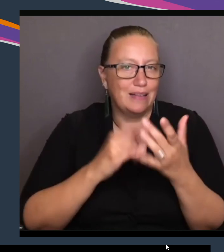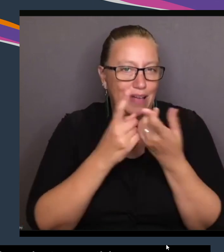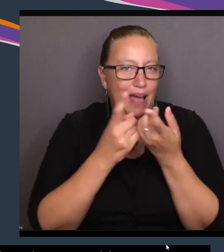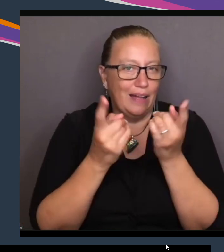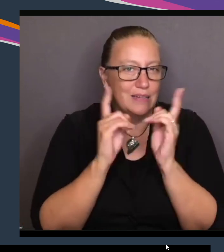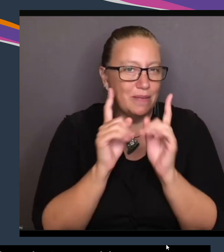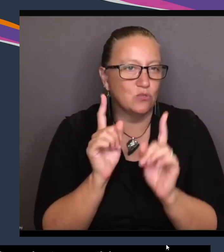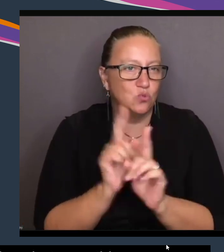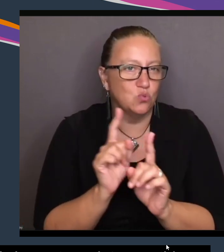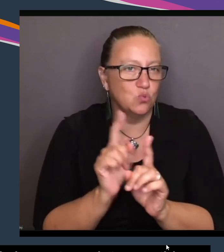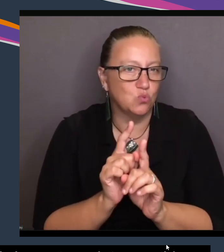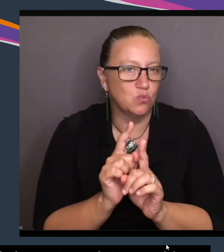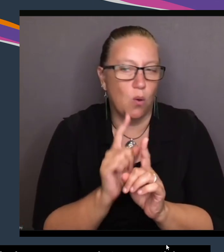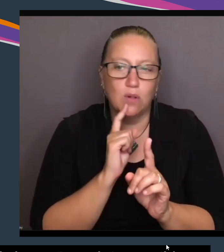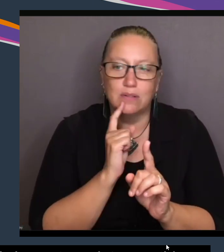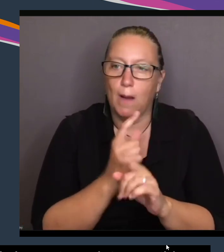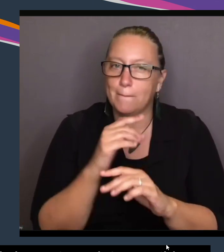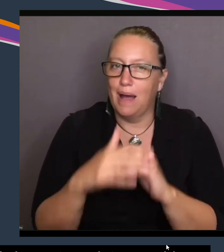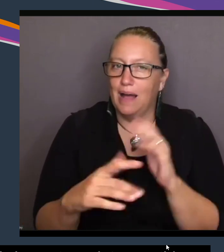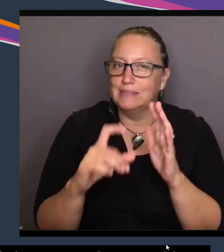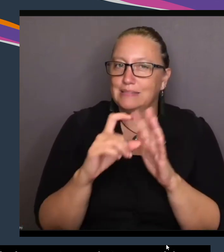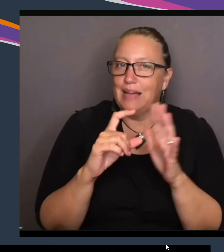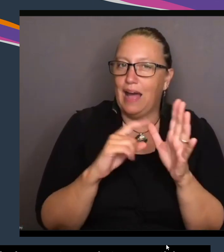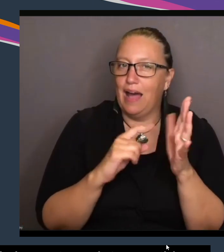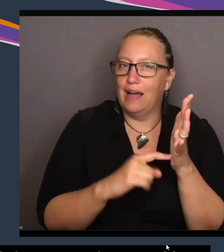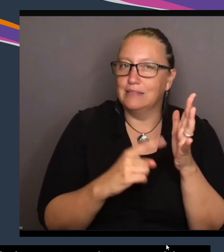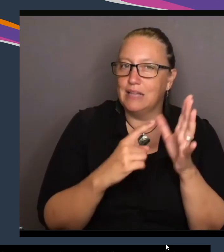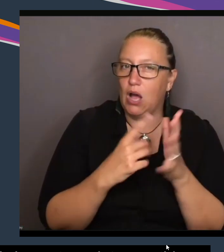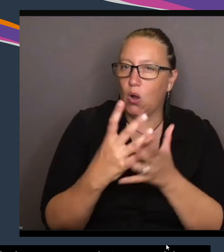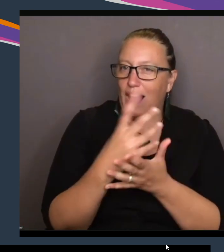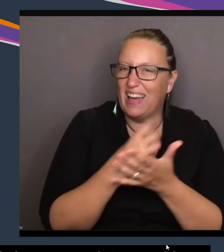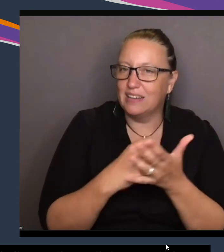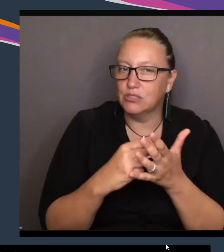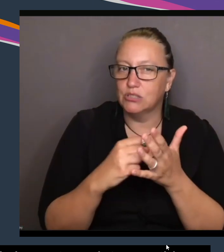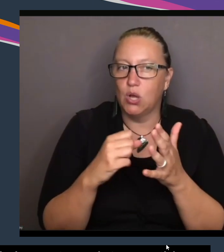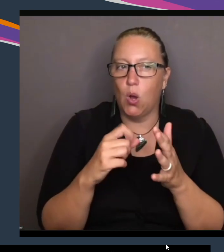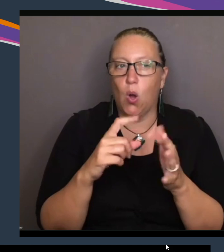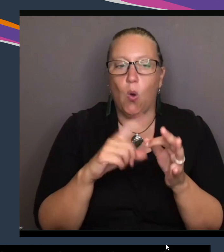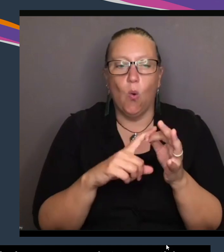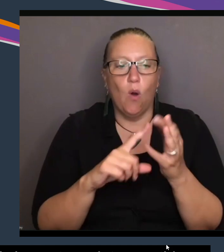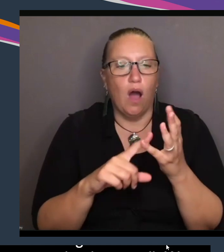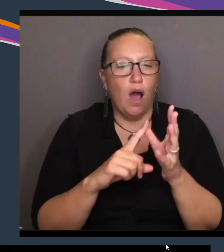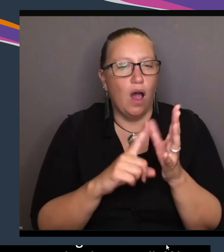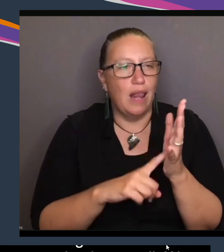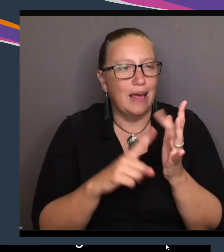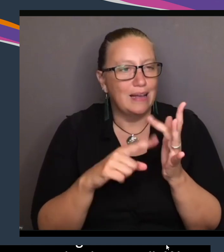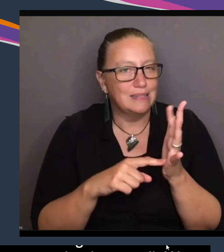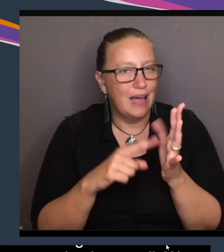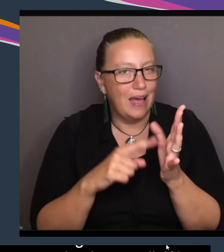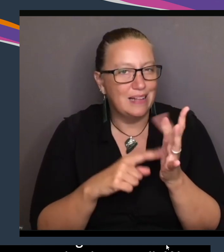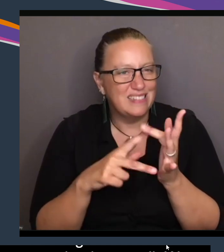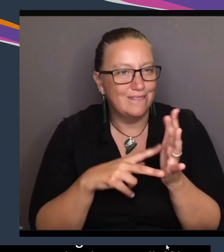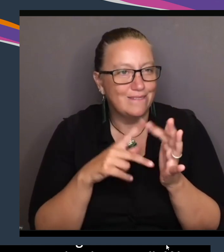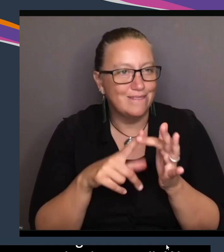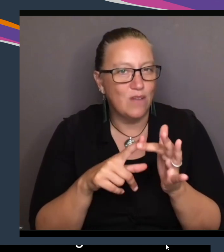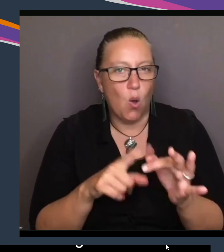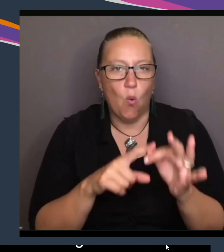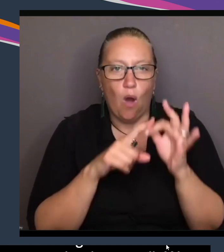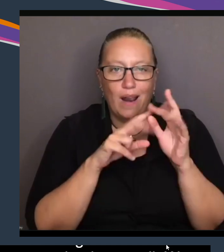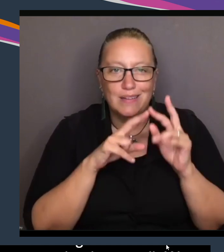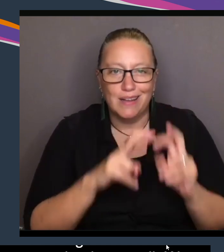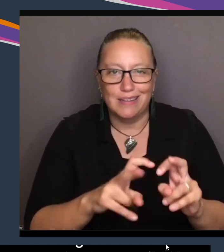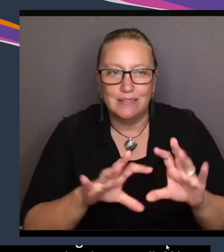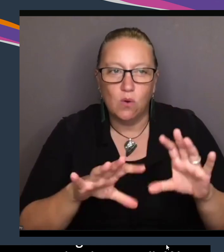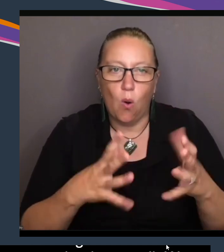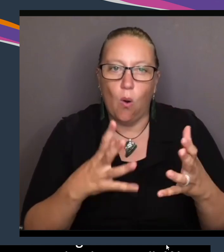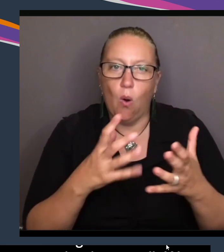data collection methods. So what's quantitative research and what's qualitative research? And what are some of the methods that your research partners might talk